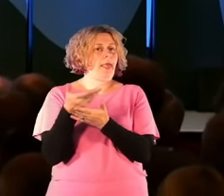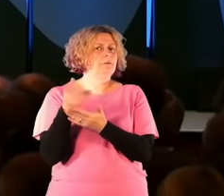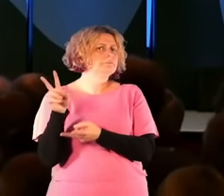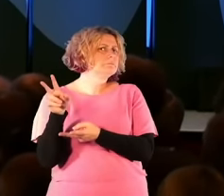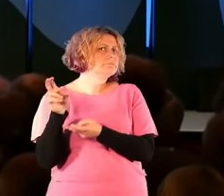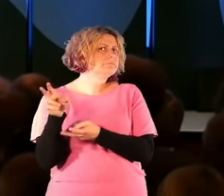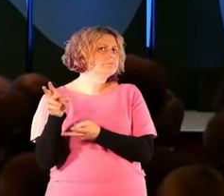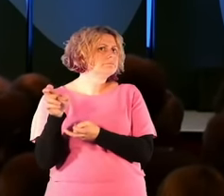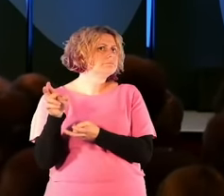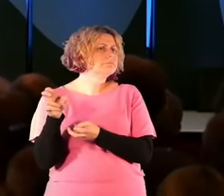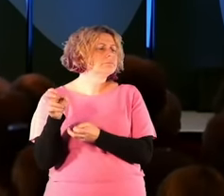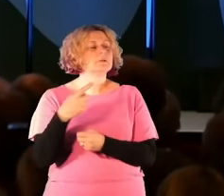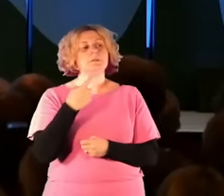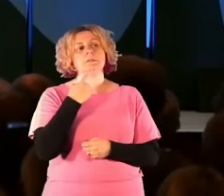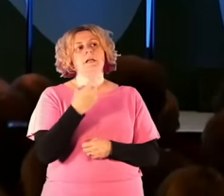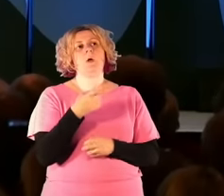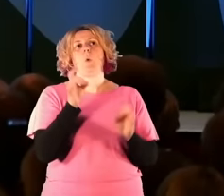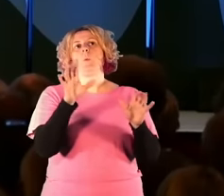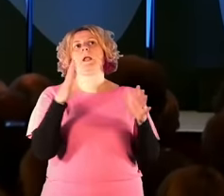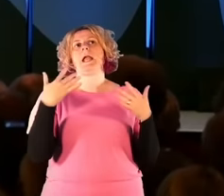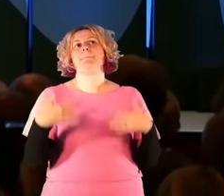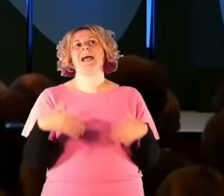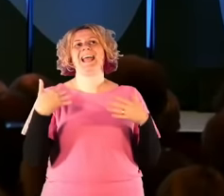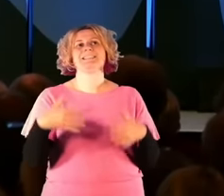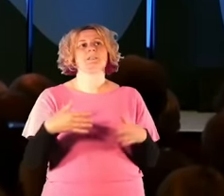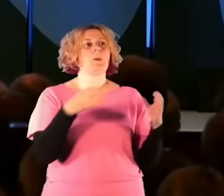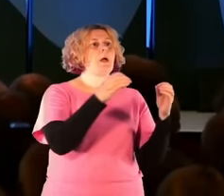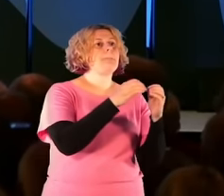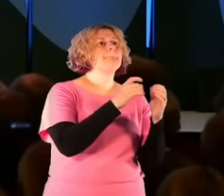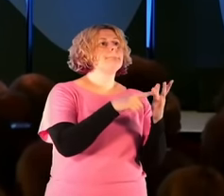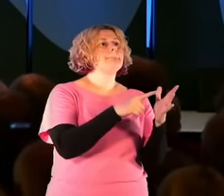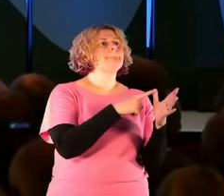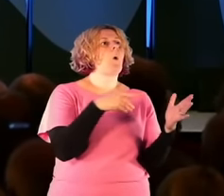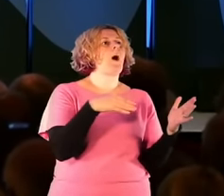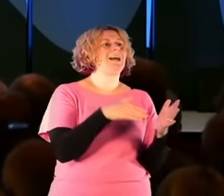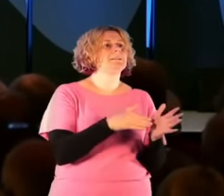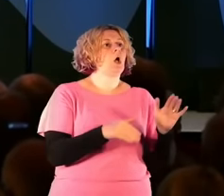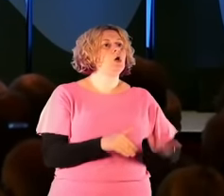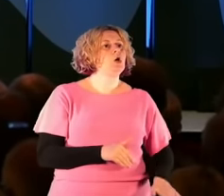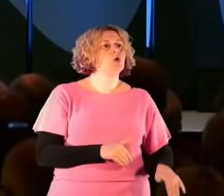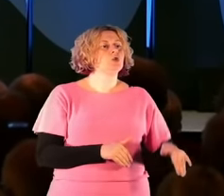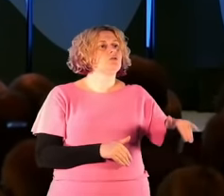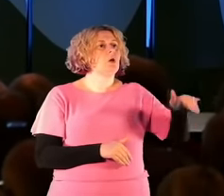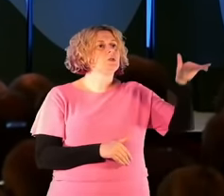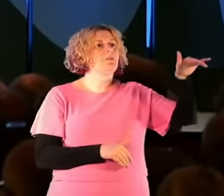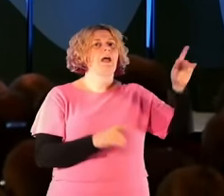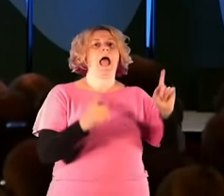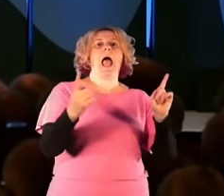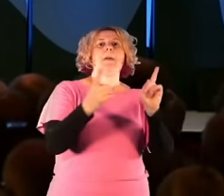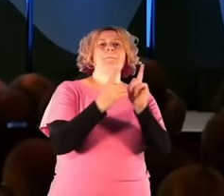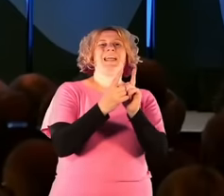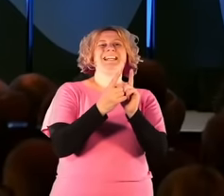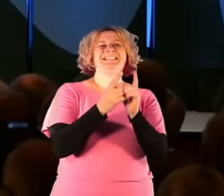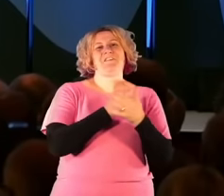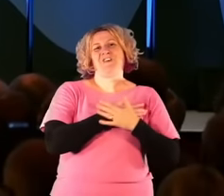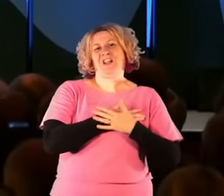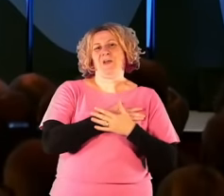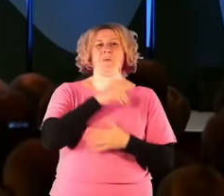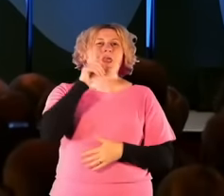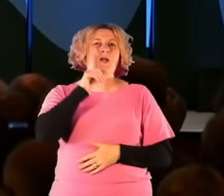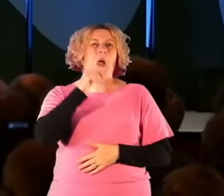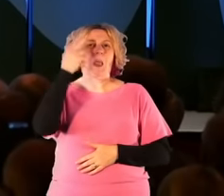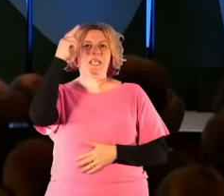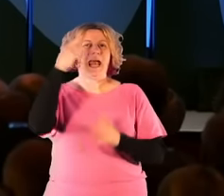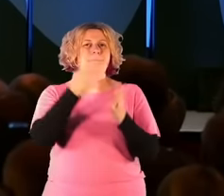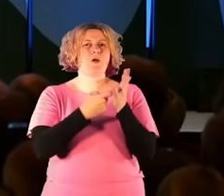it be amazing if when Boaz grows up, he meets and falls in love with a little girl called Ruth,